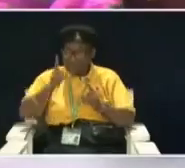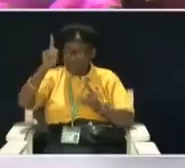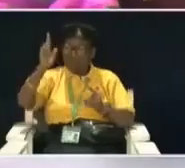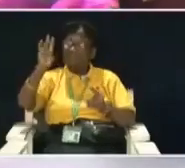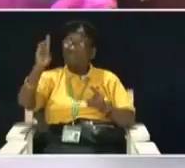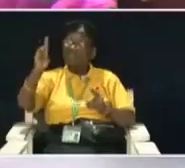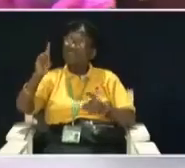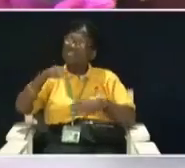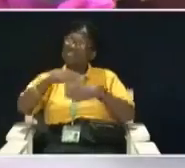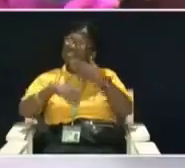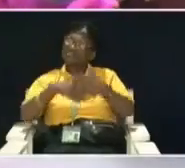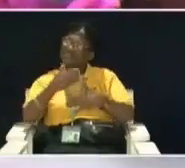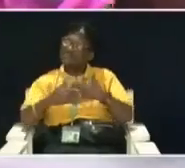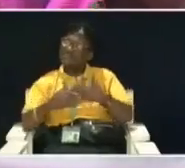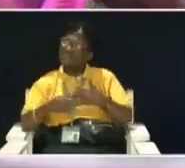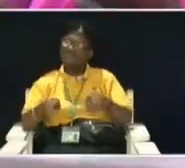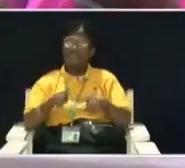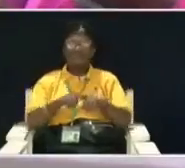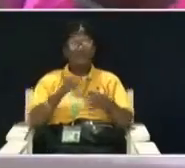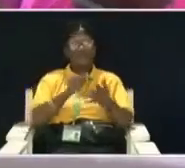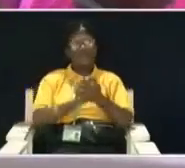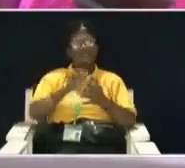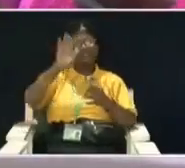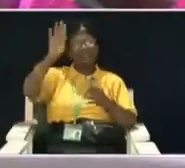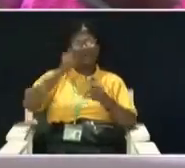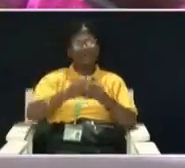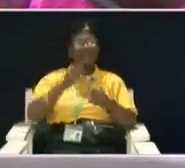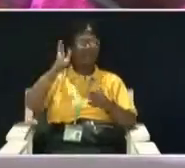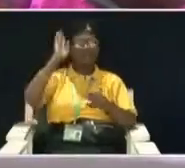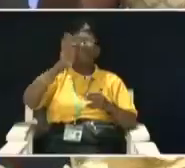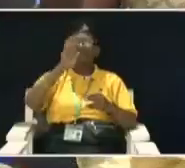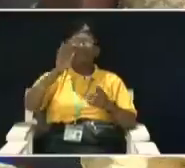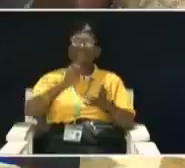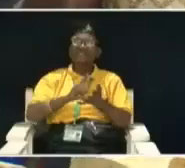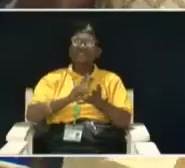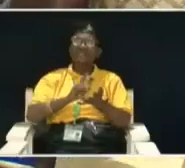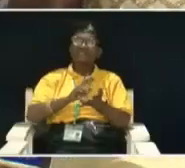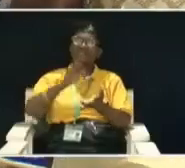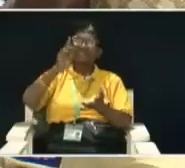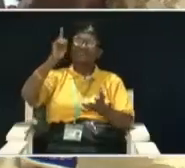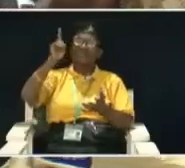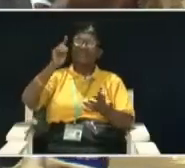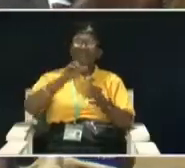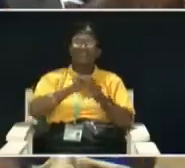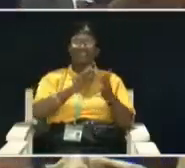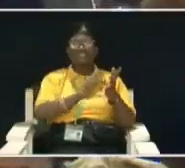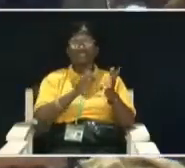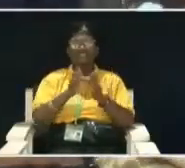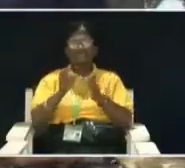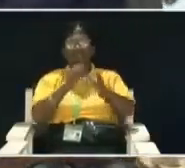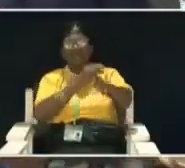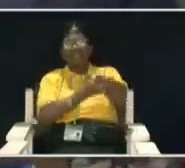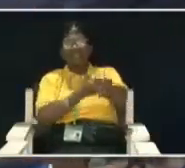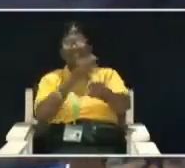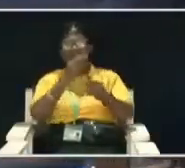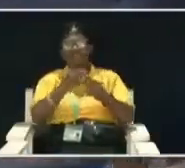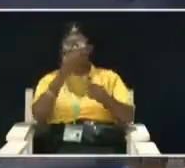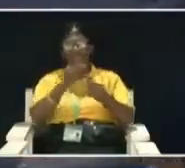so that your name will be glorified. In Jesus' mighty name we have prayed.